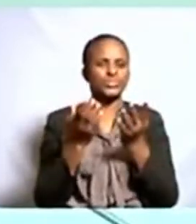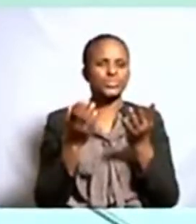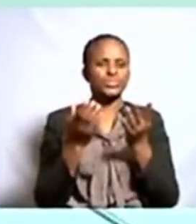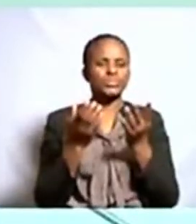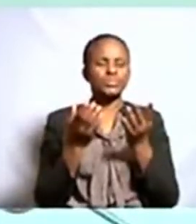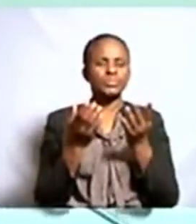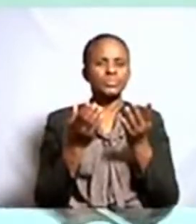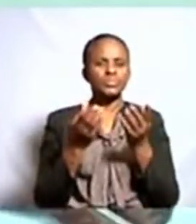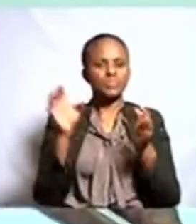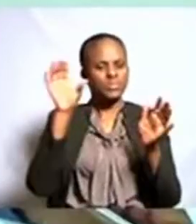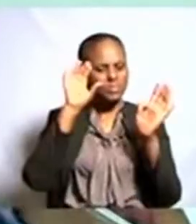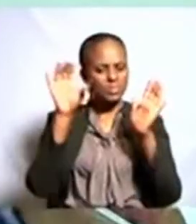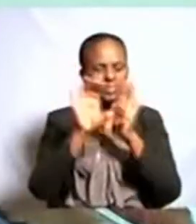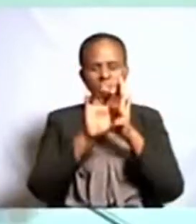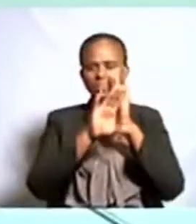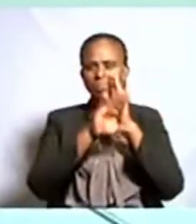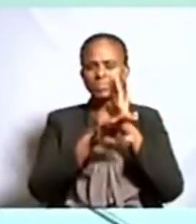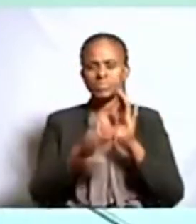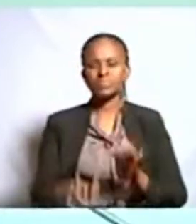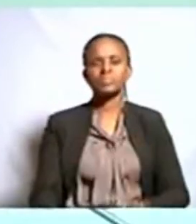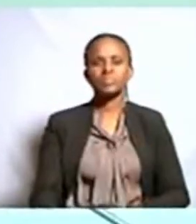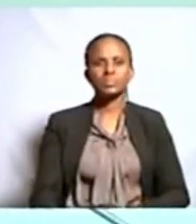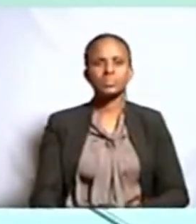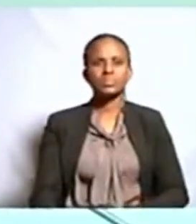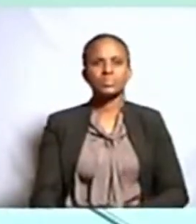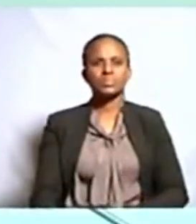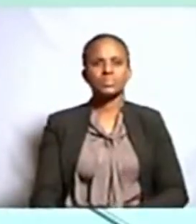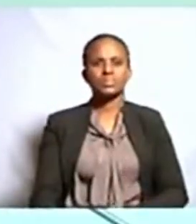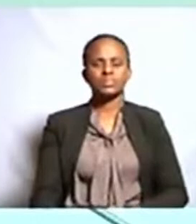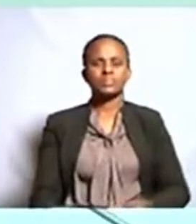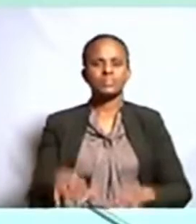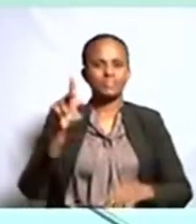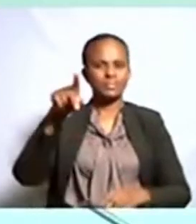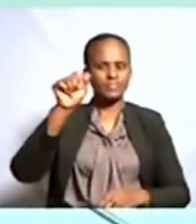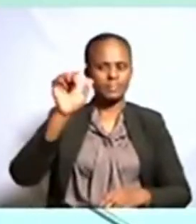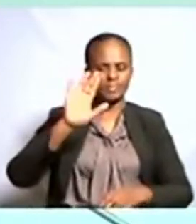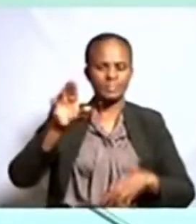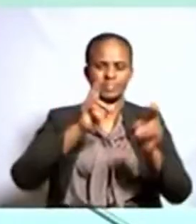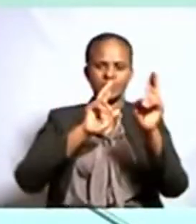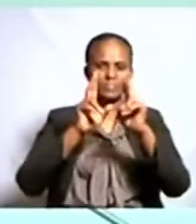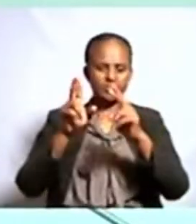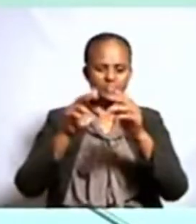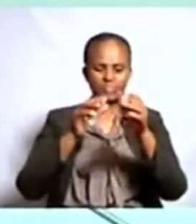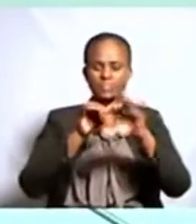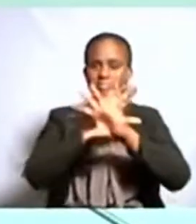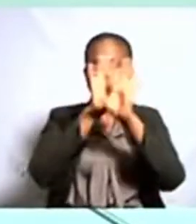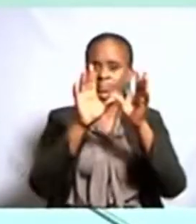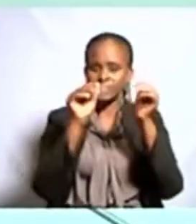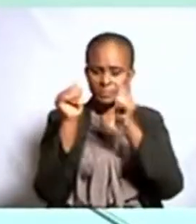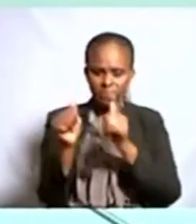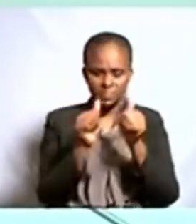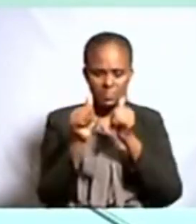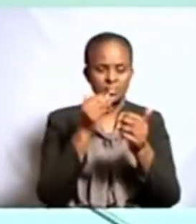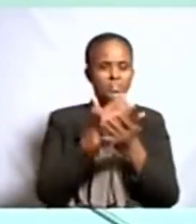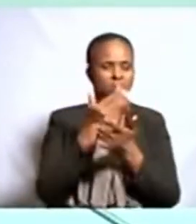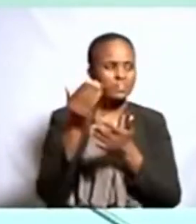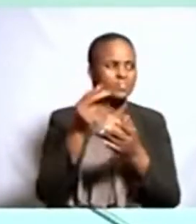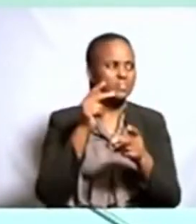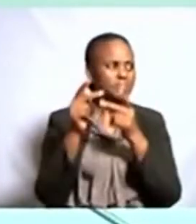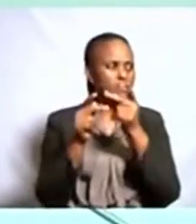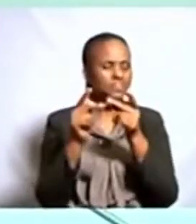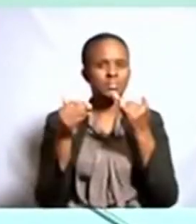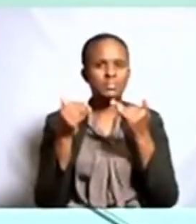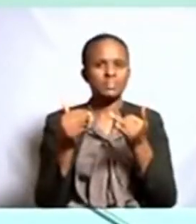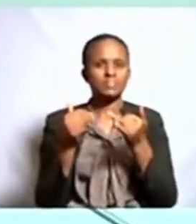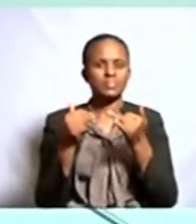See picture below. That's, I think, the picture. Controlling officer's response on the corrective action. The procurement process